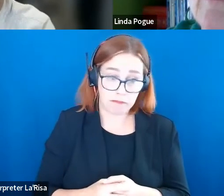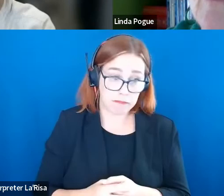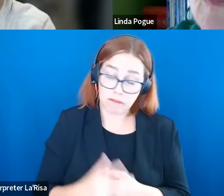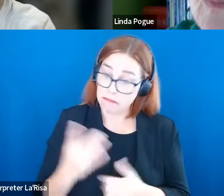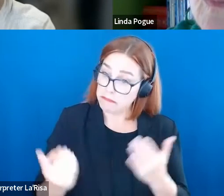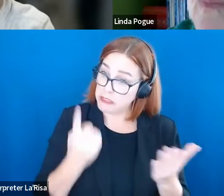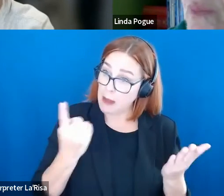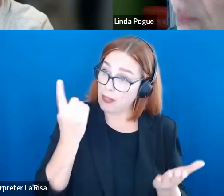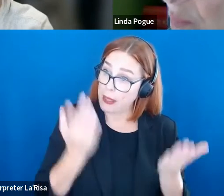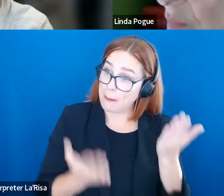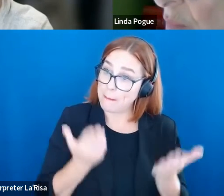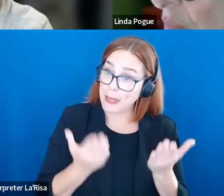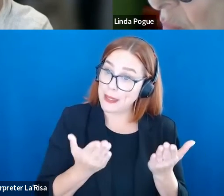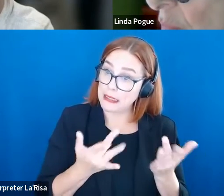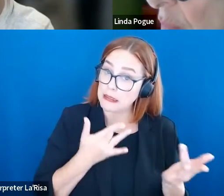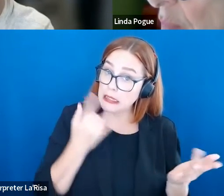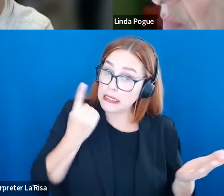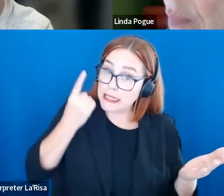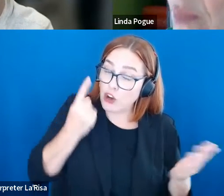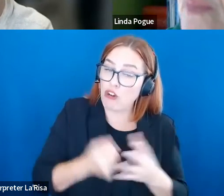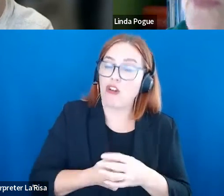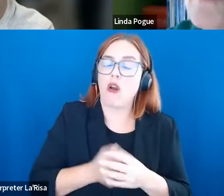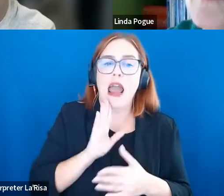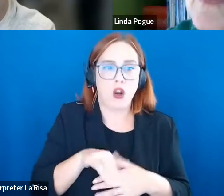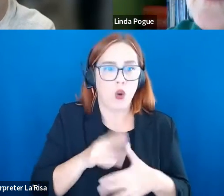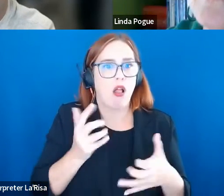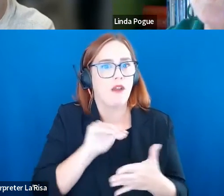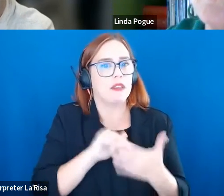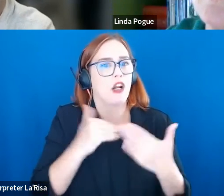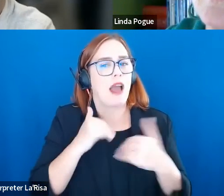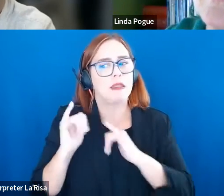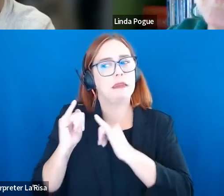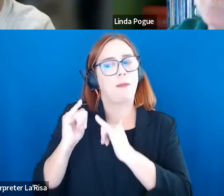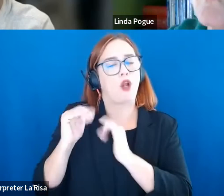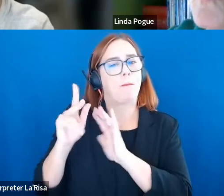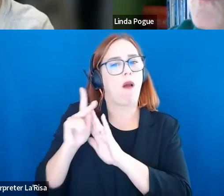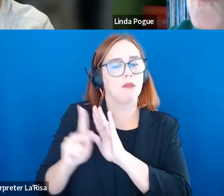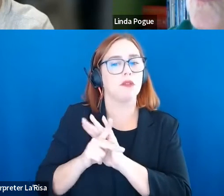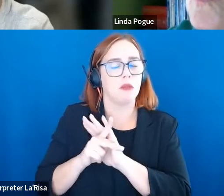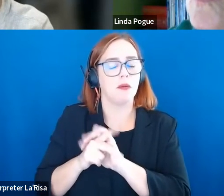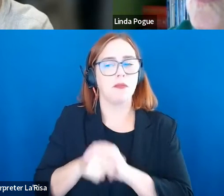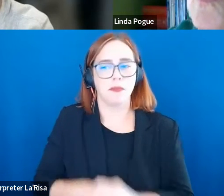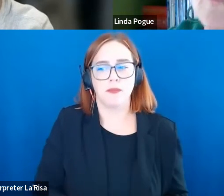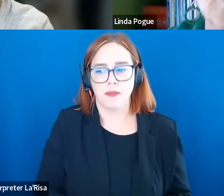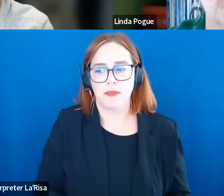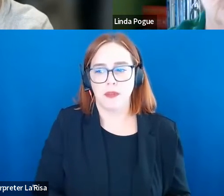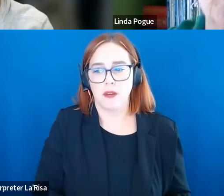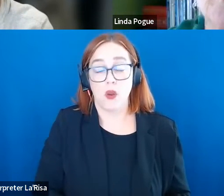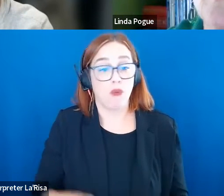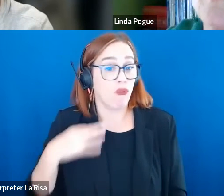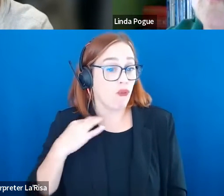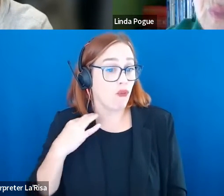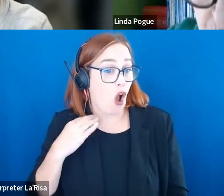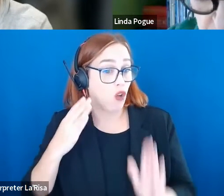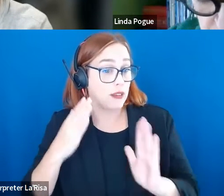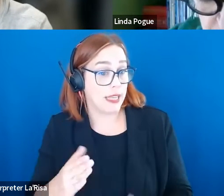might, I know a lot of centers are now have similar policies. But yes, and then as with our volunteer drivers,